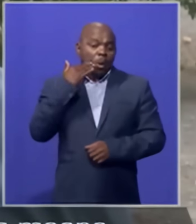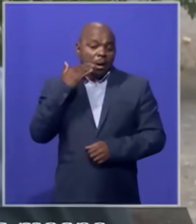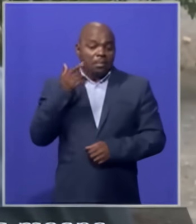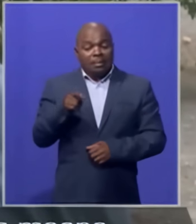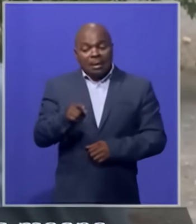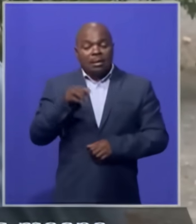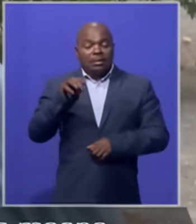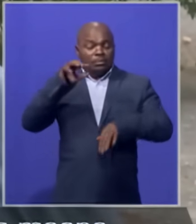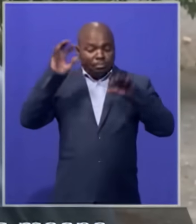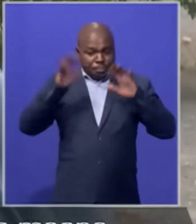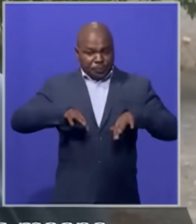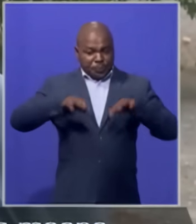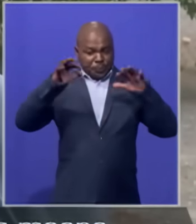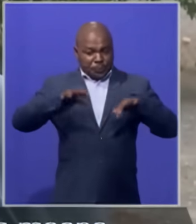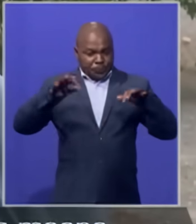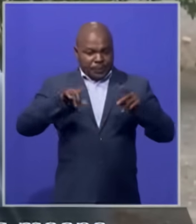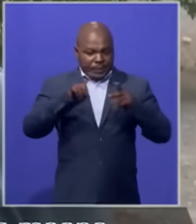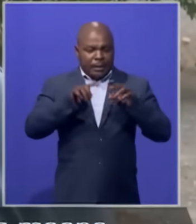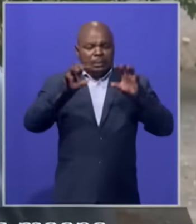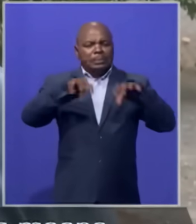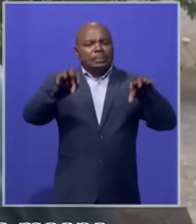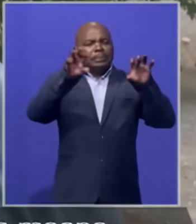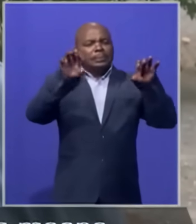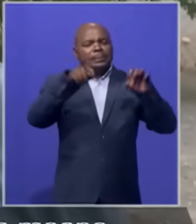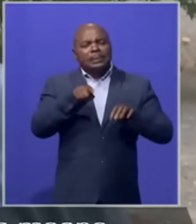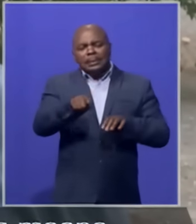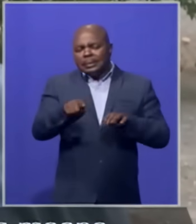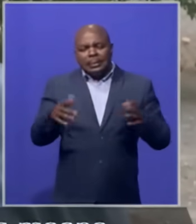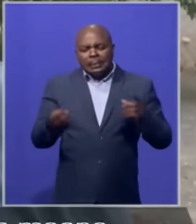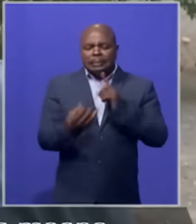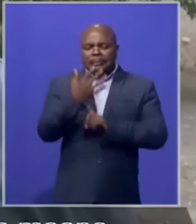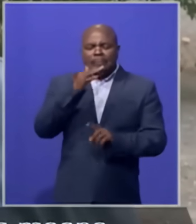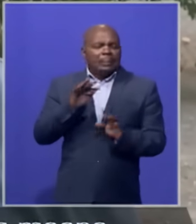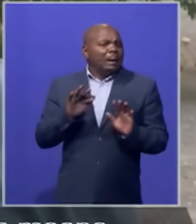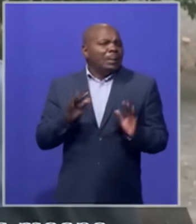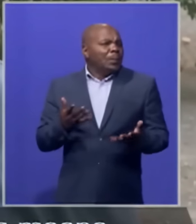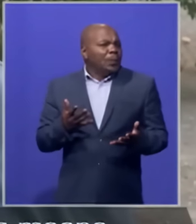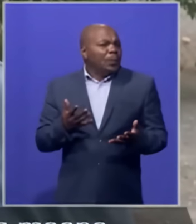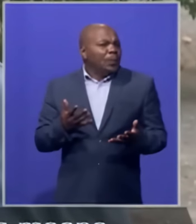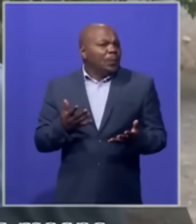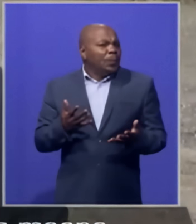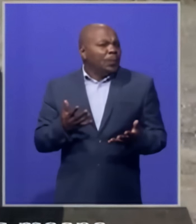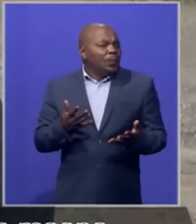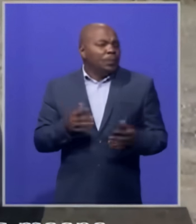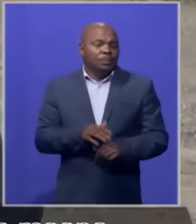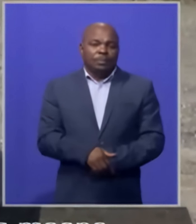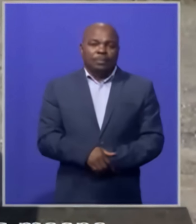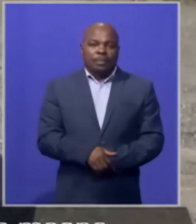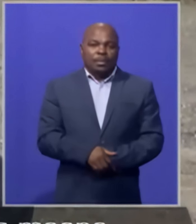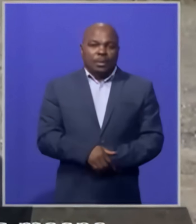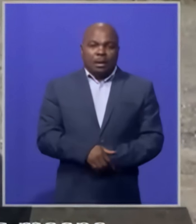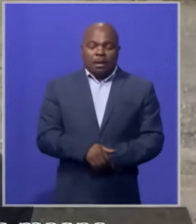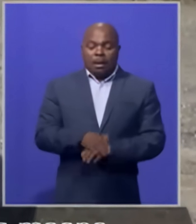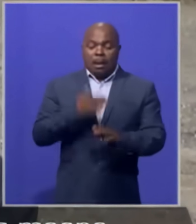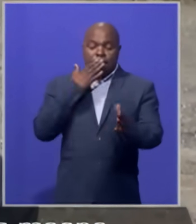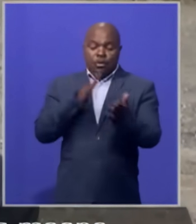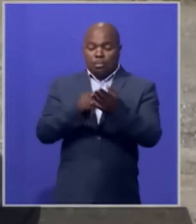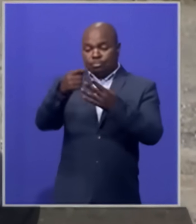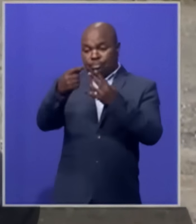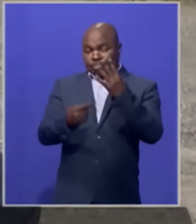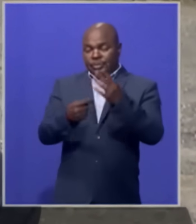ena kapa ho ba le lerwele na entse e tla re ama le hore na e tla re ama ka mokgwa o mme ditshepiso tso kaofela ntho